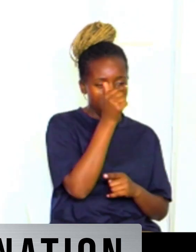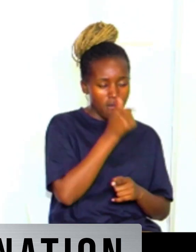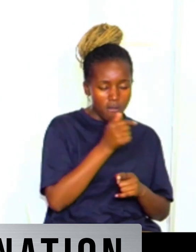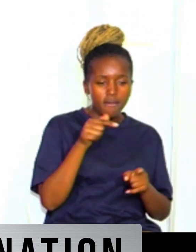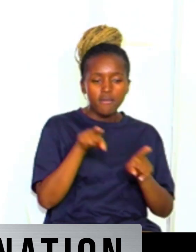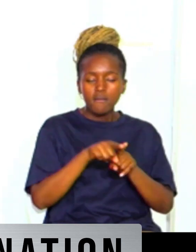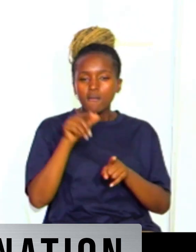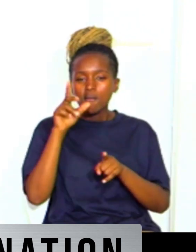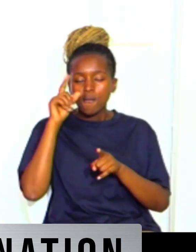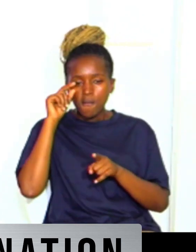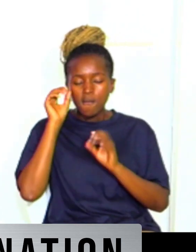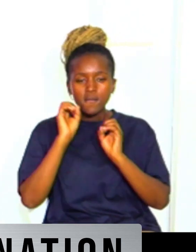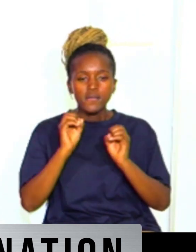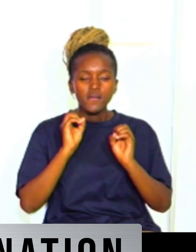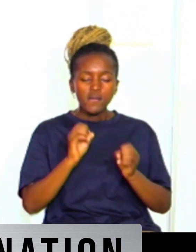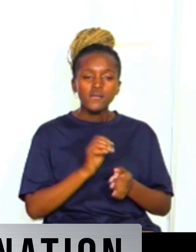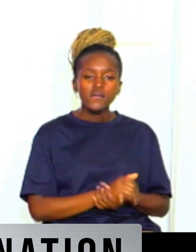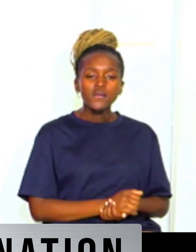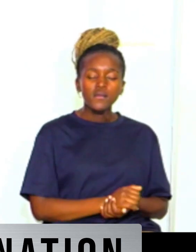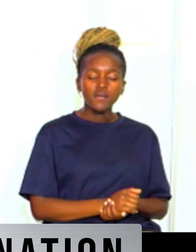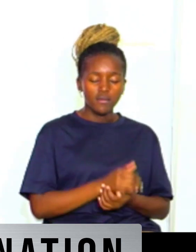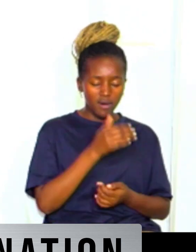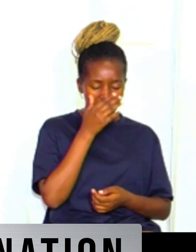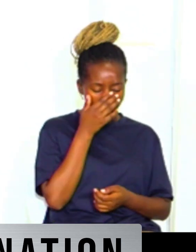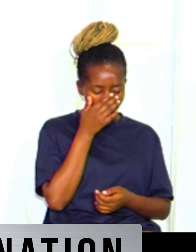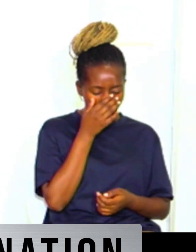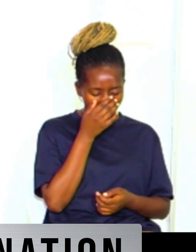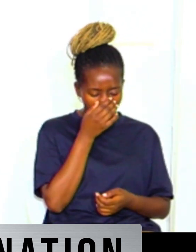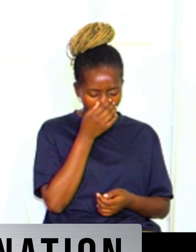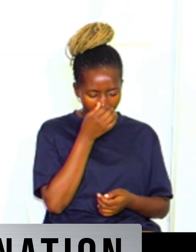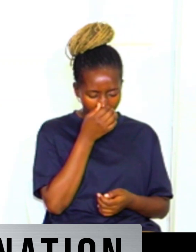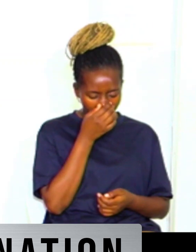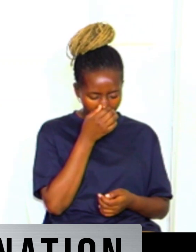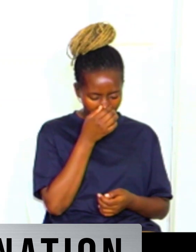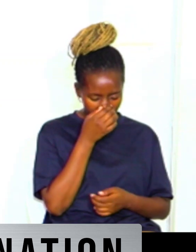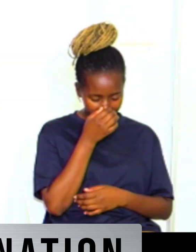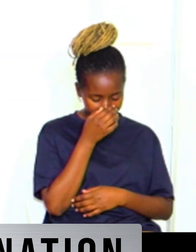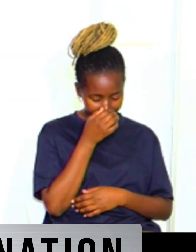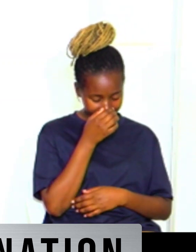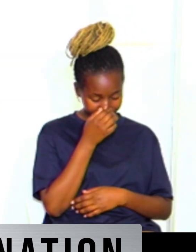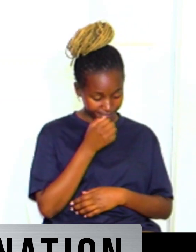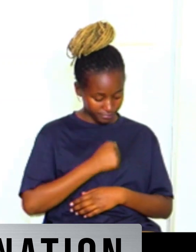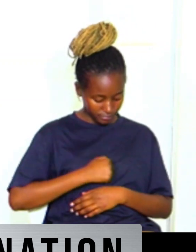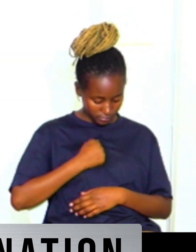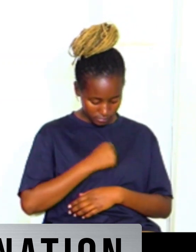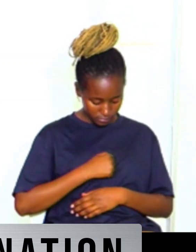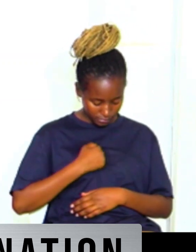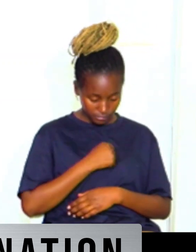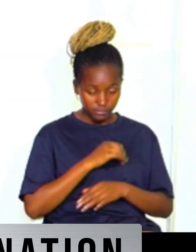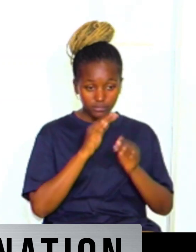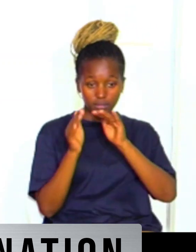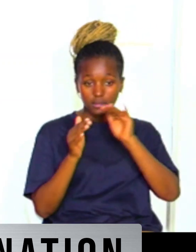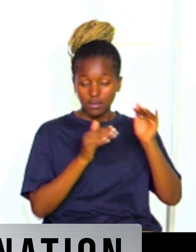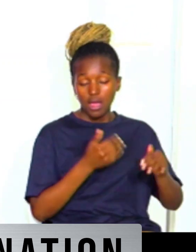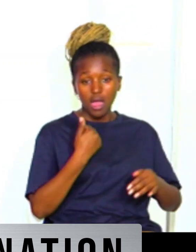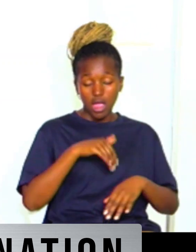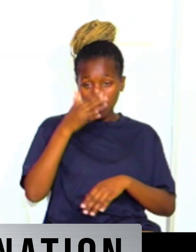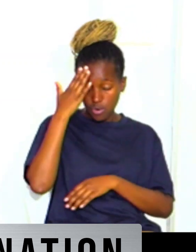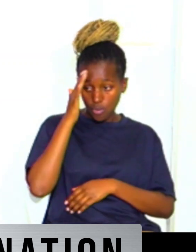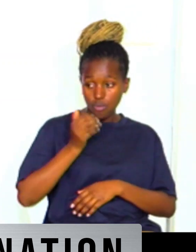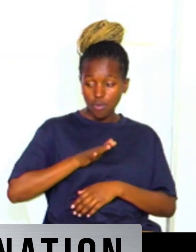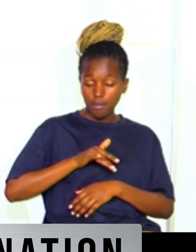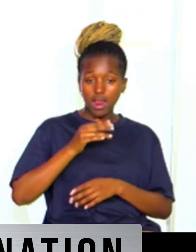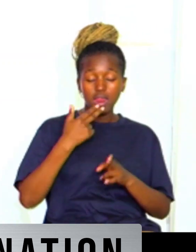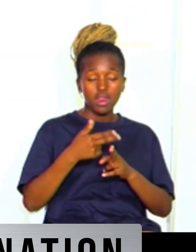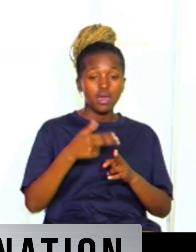are the same. There was a lady called Mariah, somebody from Tanzania who could